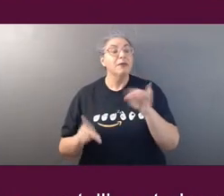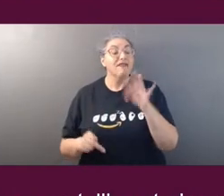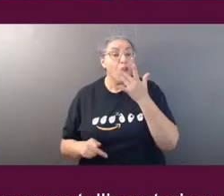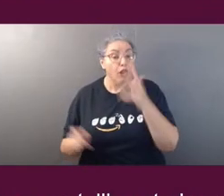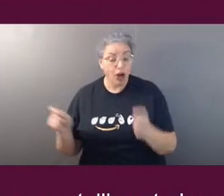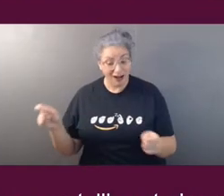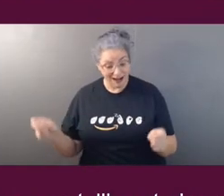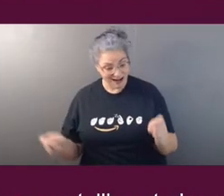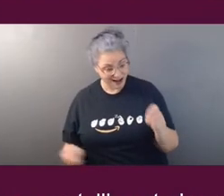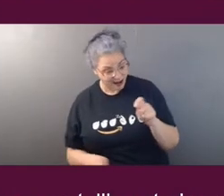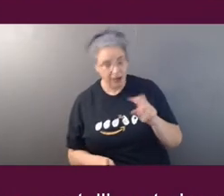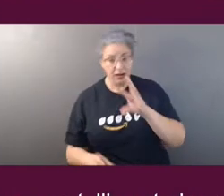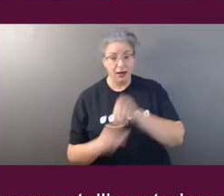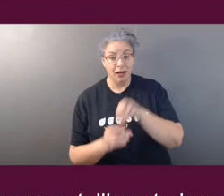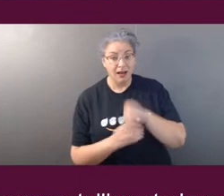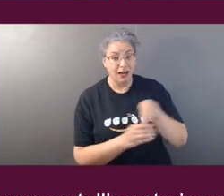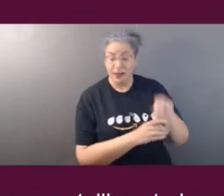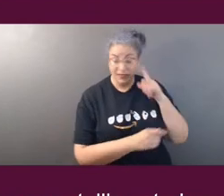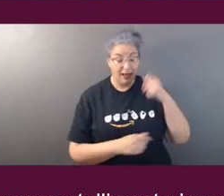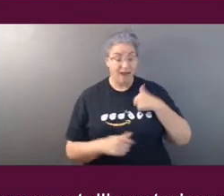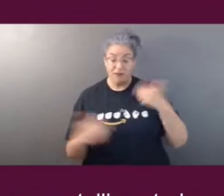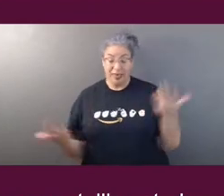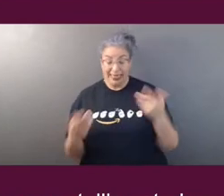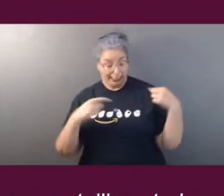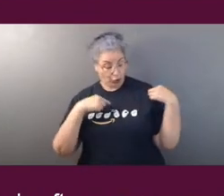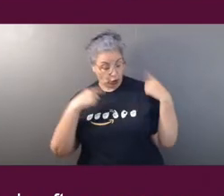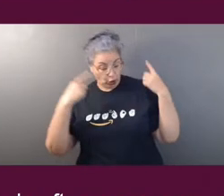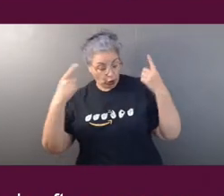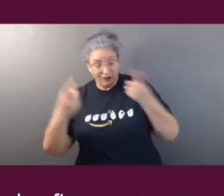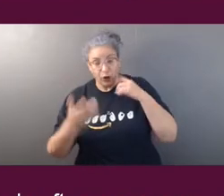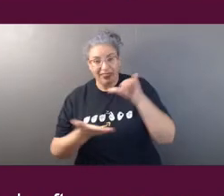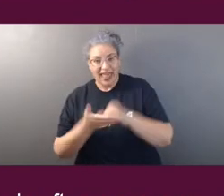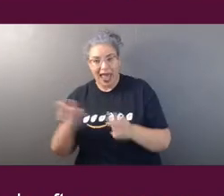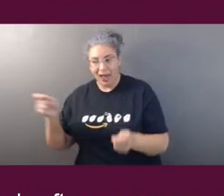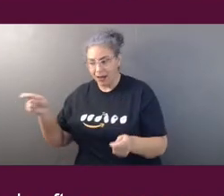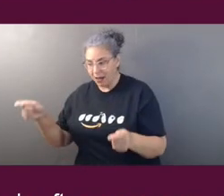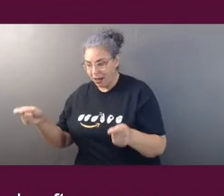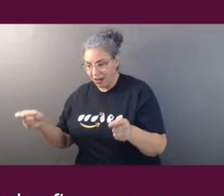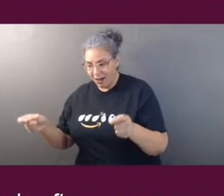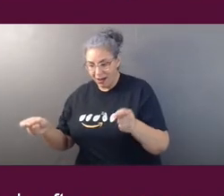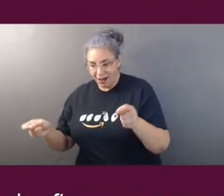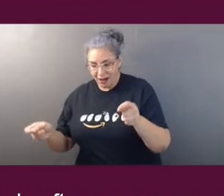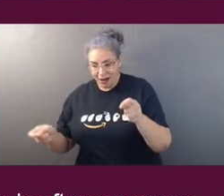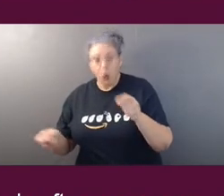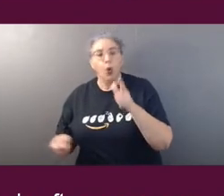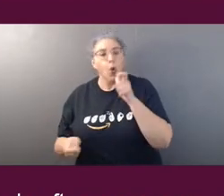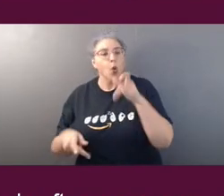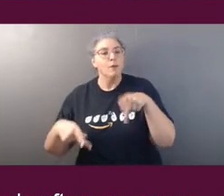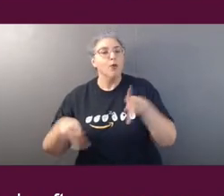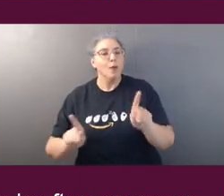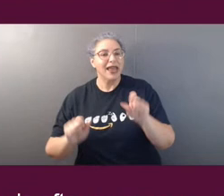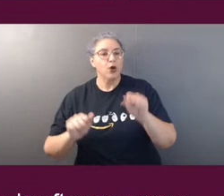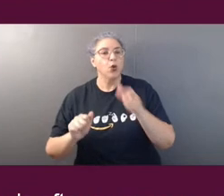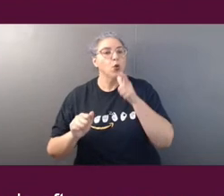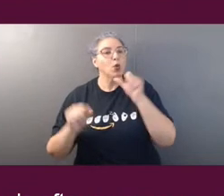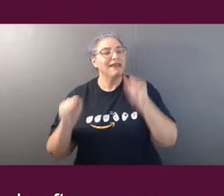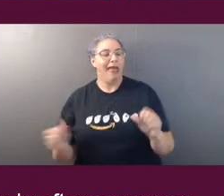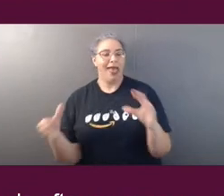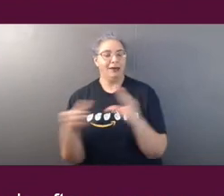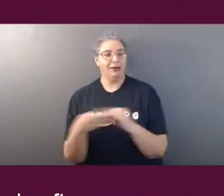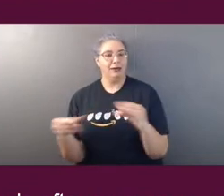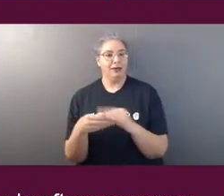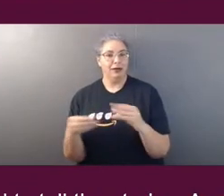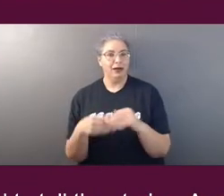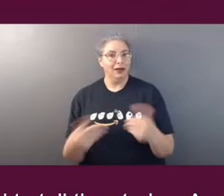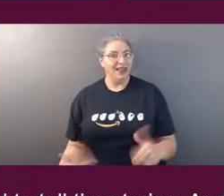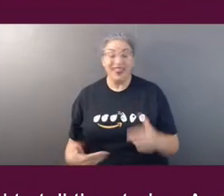after, as with, you know, like this, I've really been here for the shift of who is allowed to tell